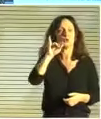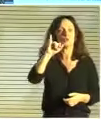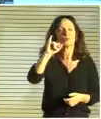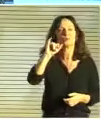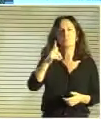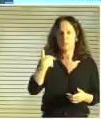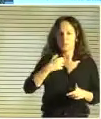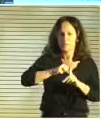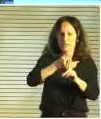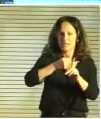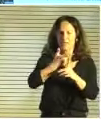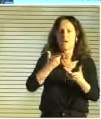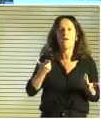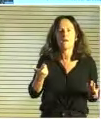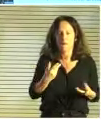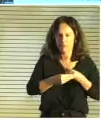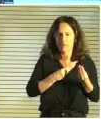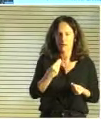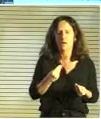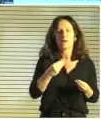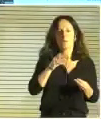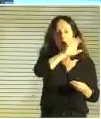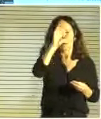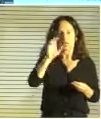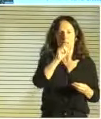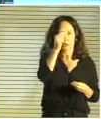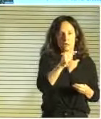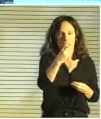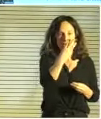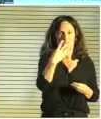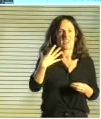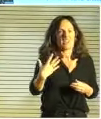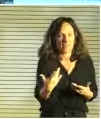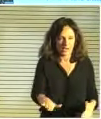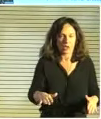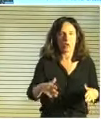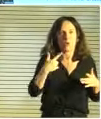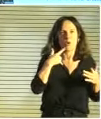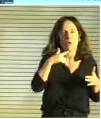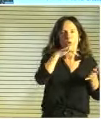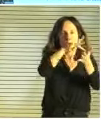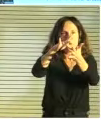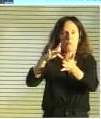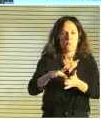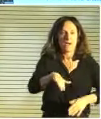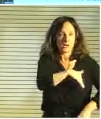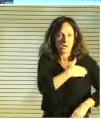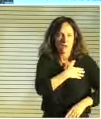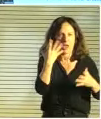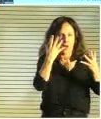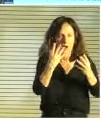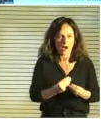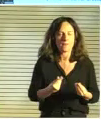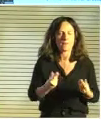in the world. A lot of academies where we bring young people, also I would say people